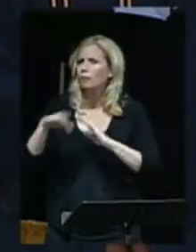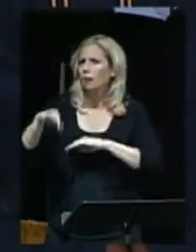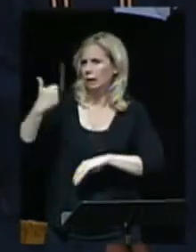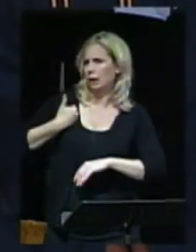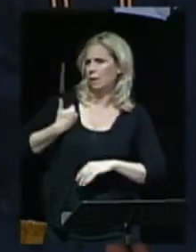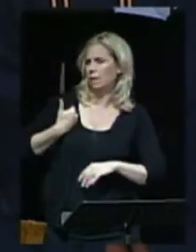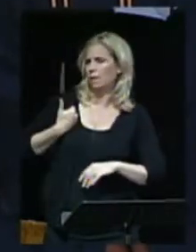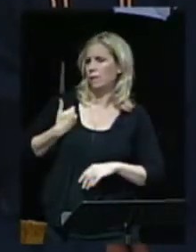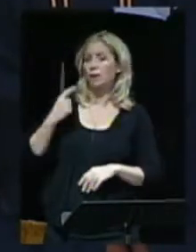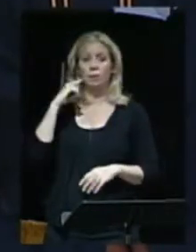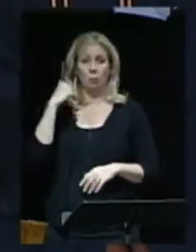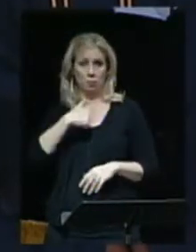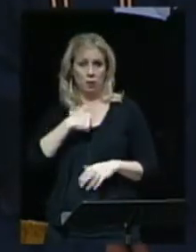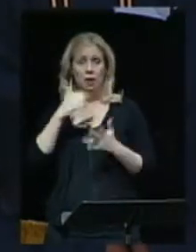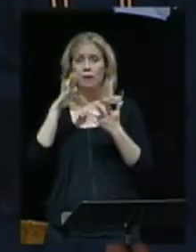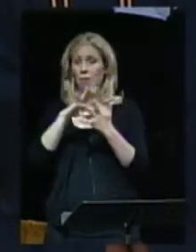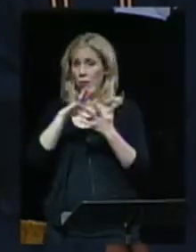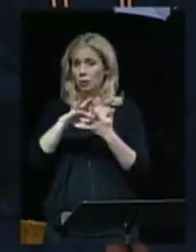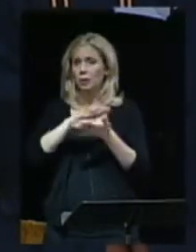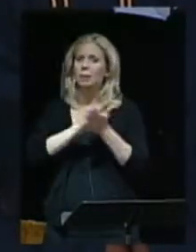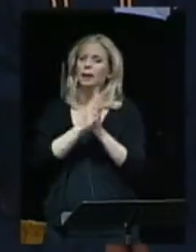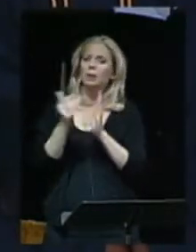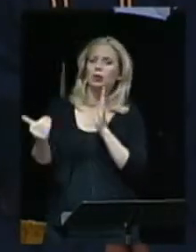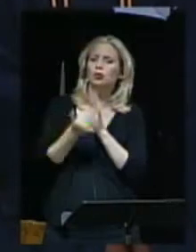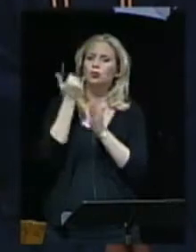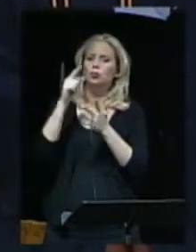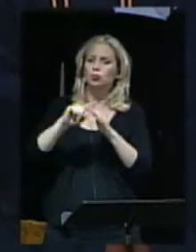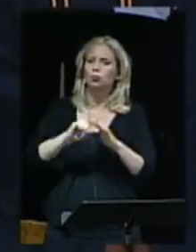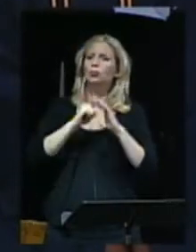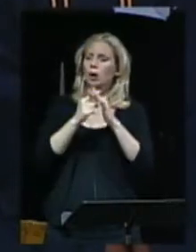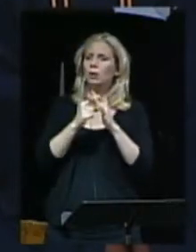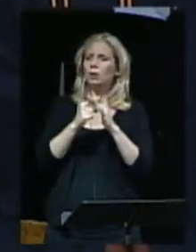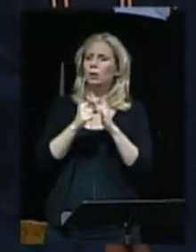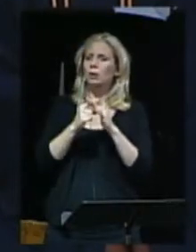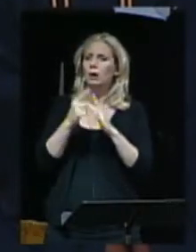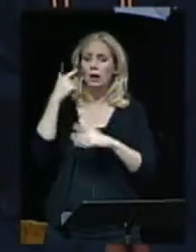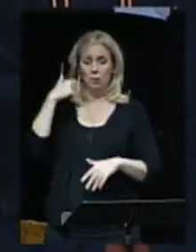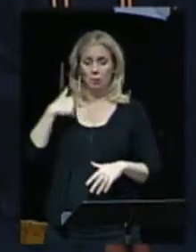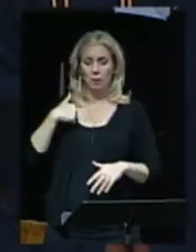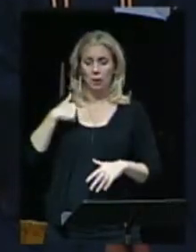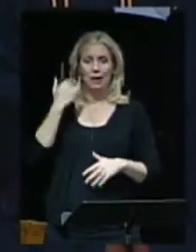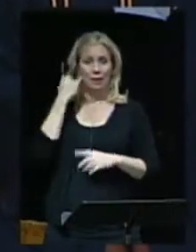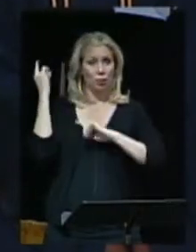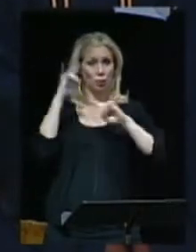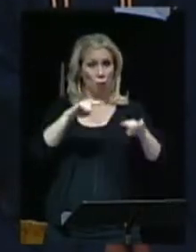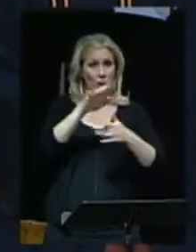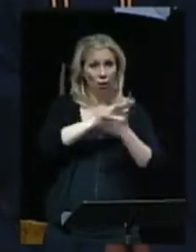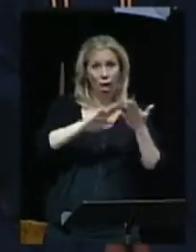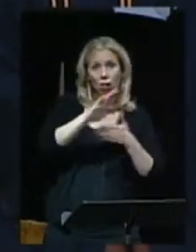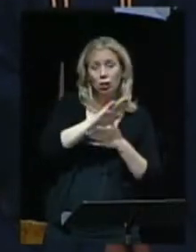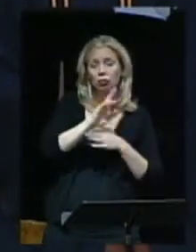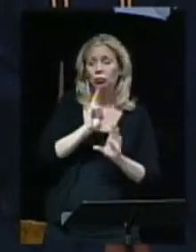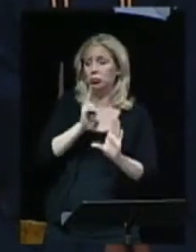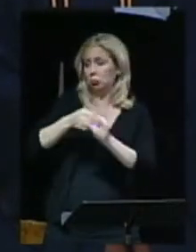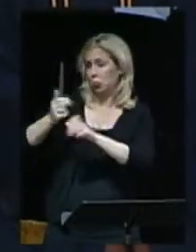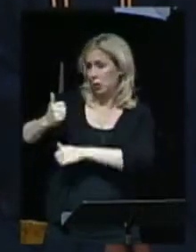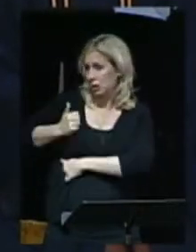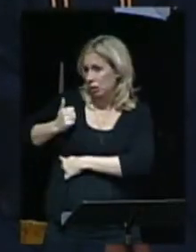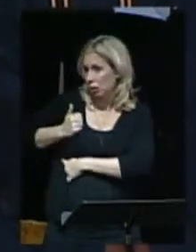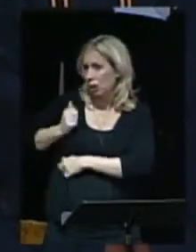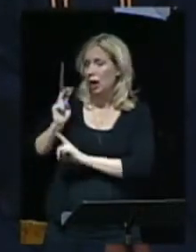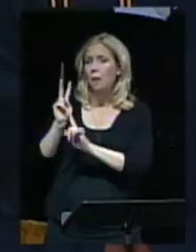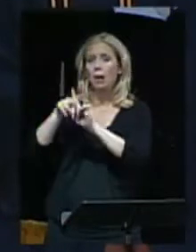being a freshman gives us a new start. To me, we'll be a freshman no matter if we go to college, join the military, or